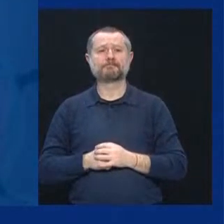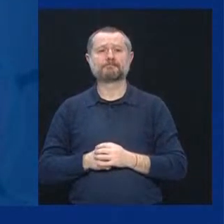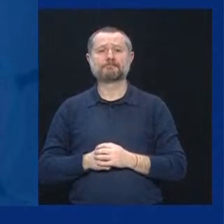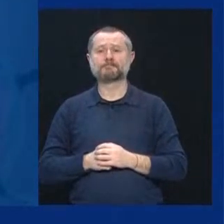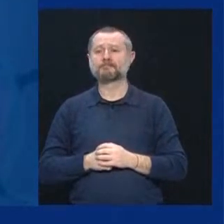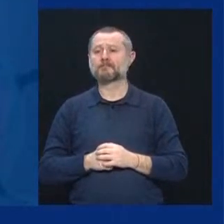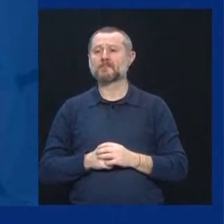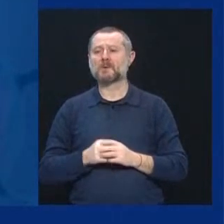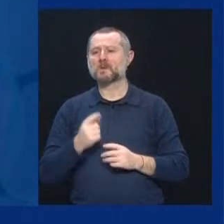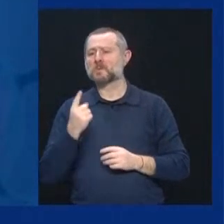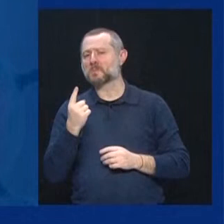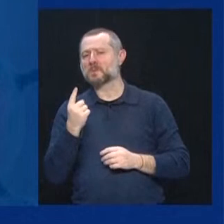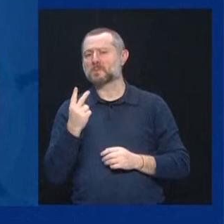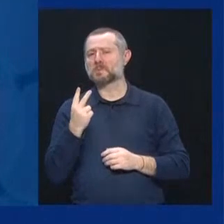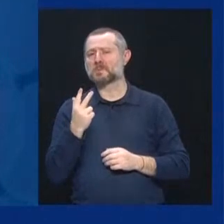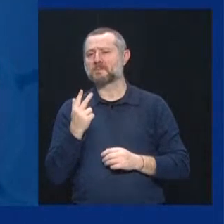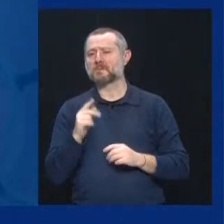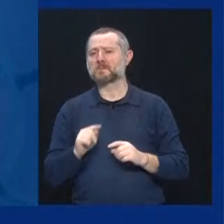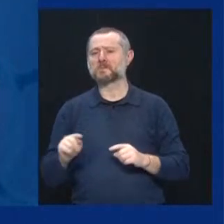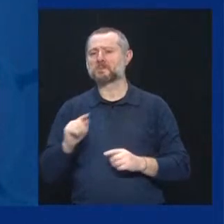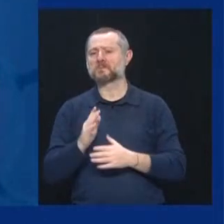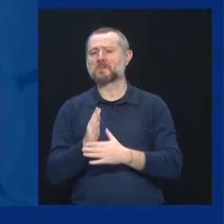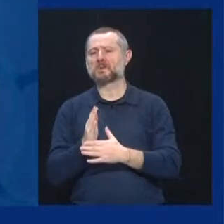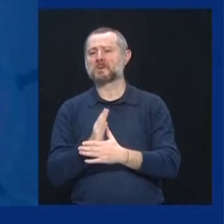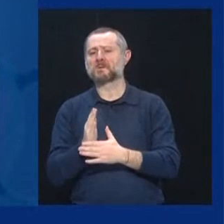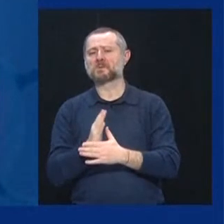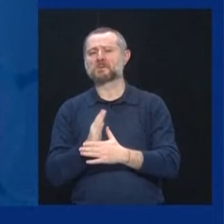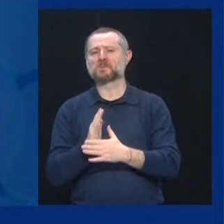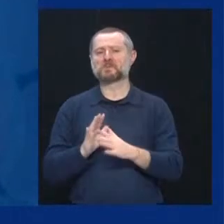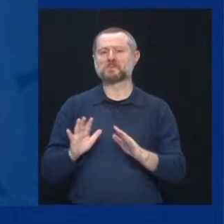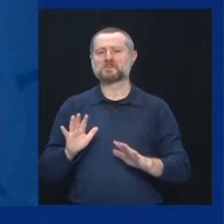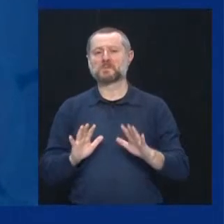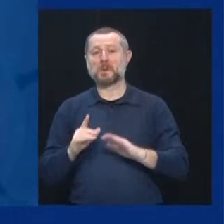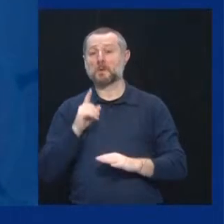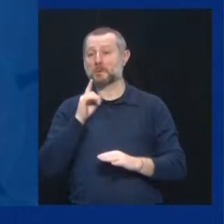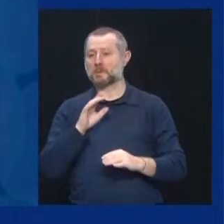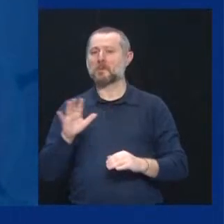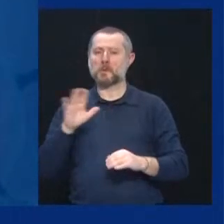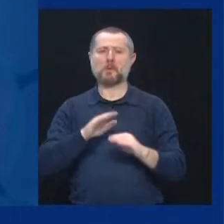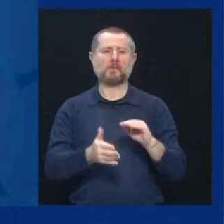4. That's the range, but they're down all across the state.